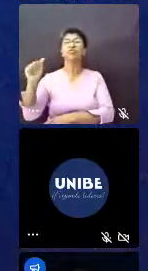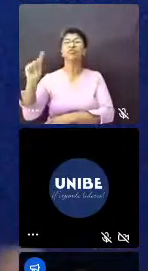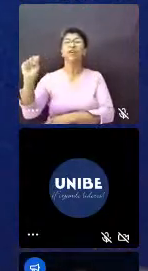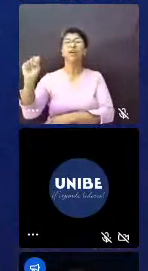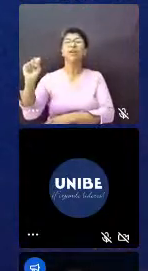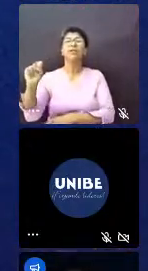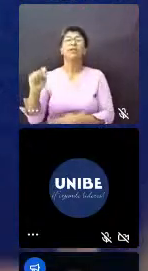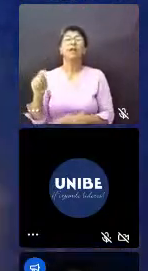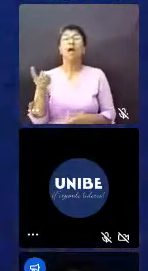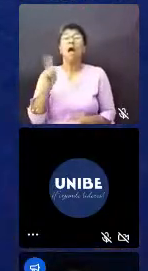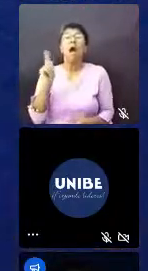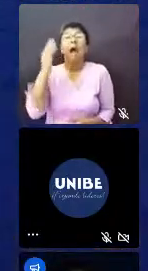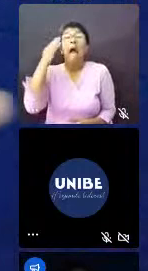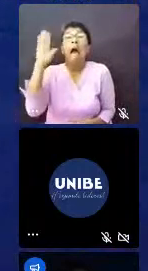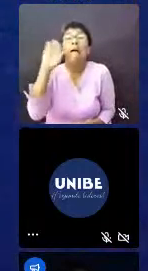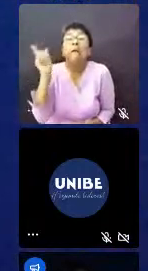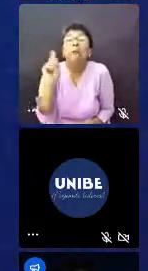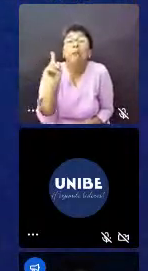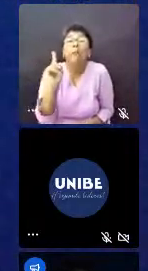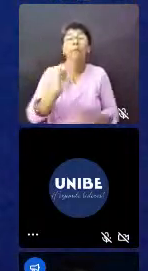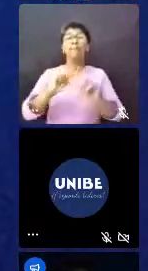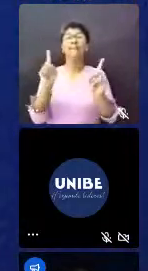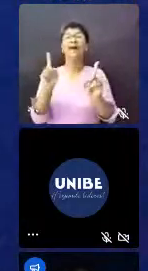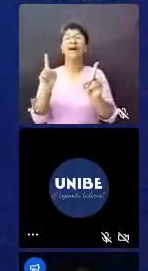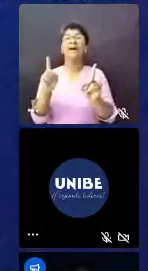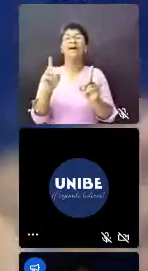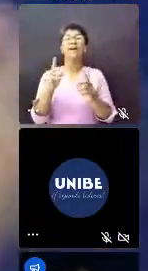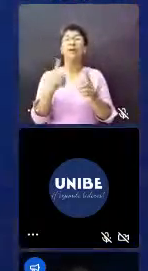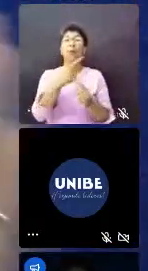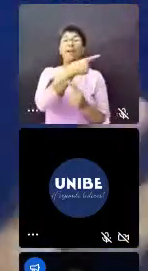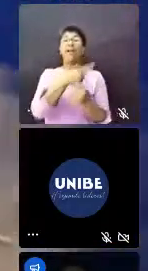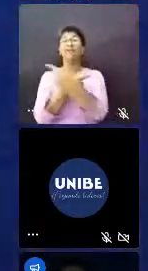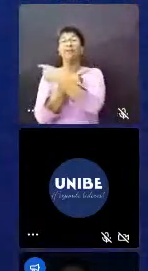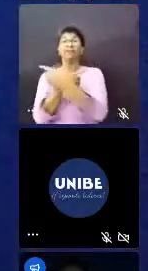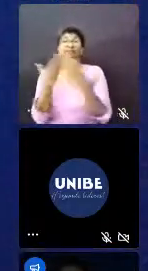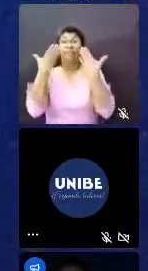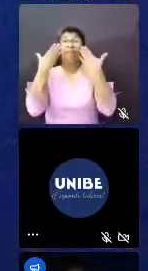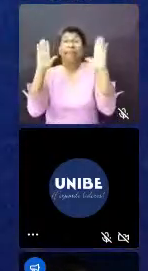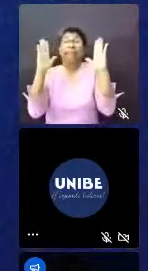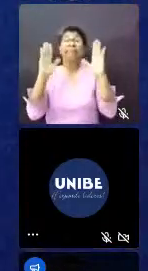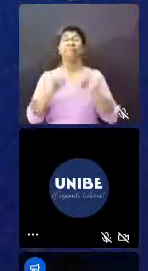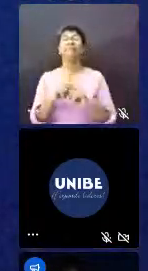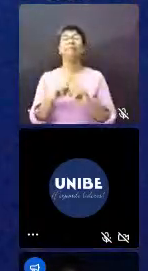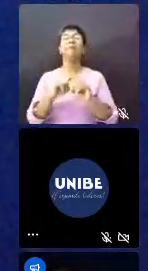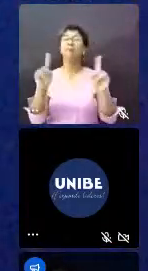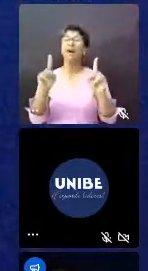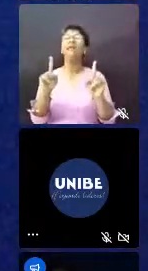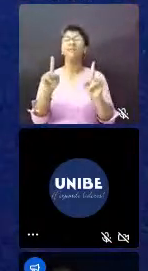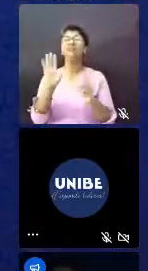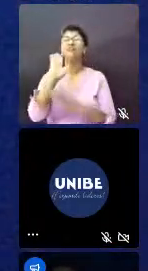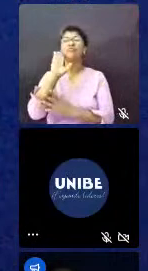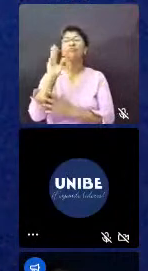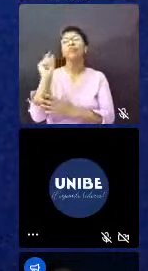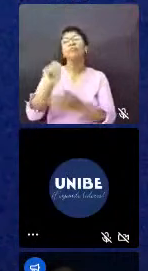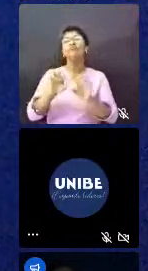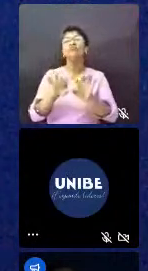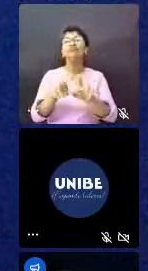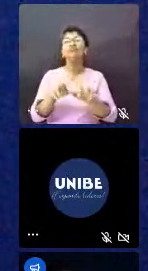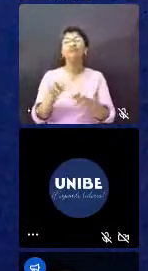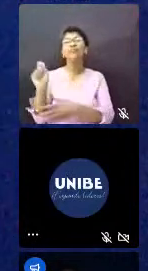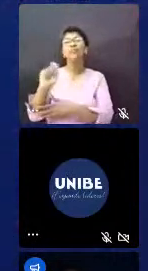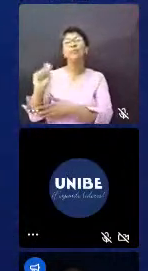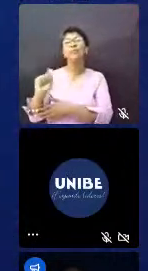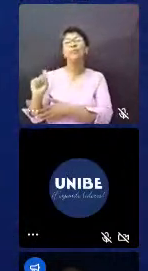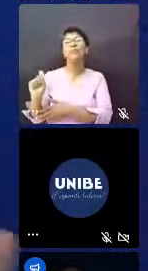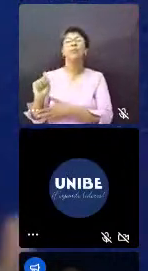sure where the comment section is. It's this way, because I don't know what's left or right in the screen. But just go to the comment section and write